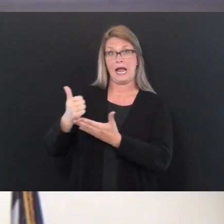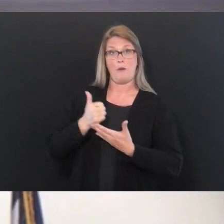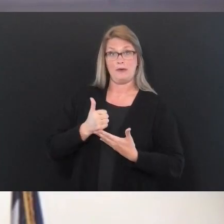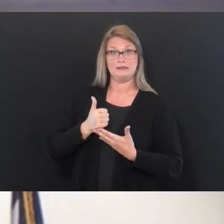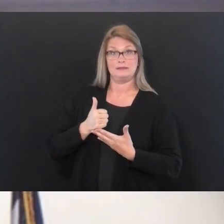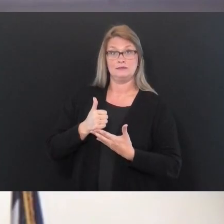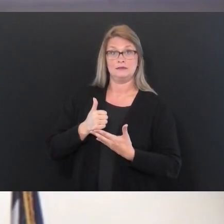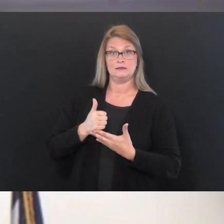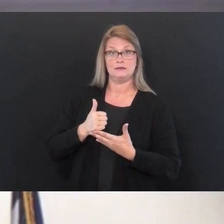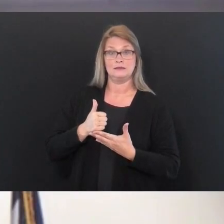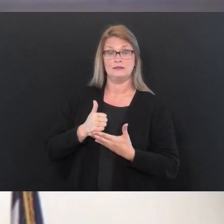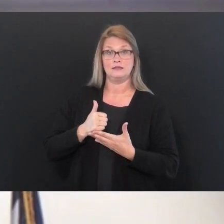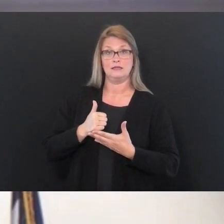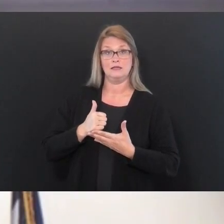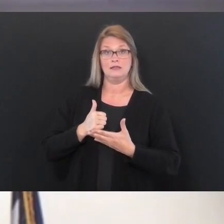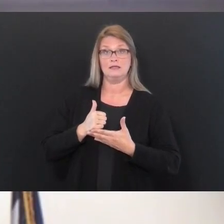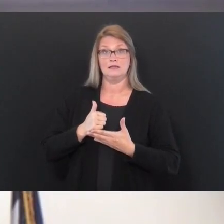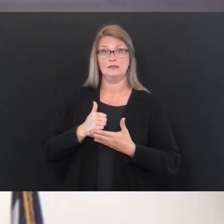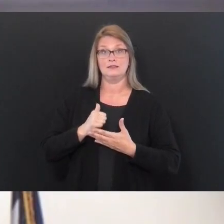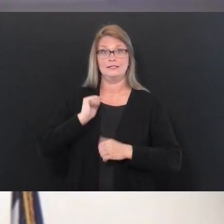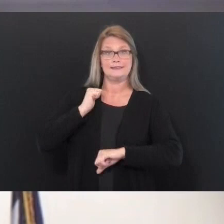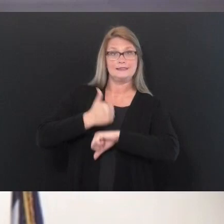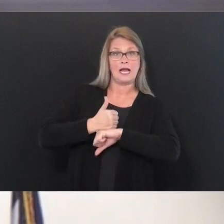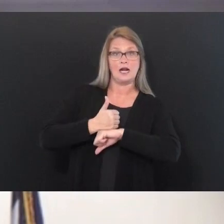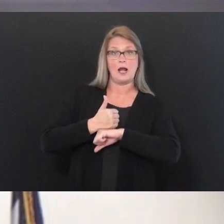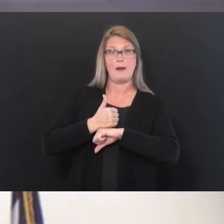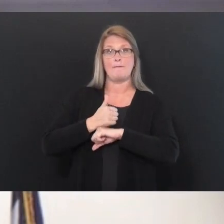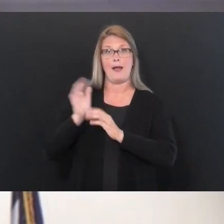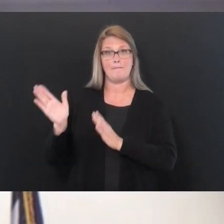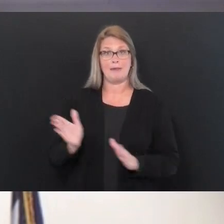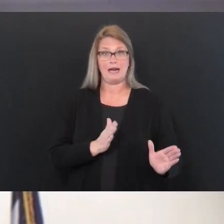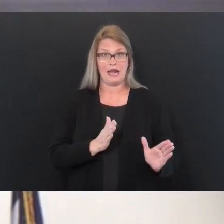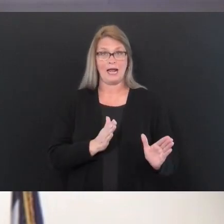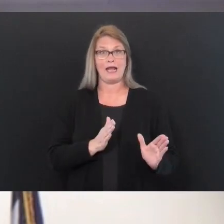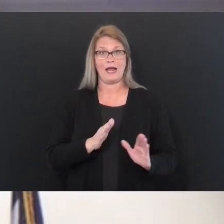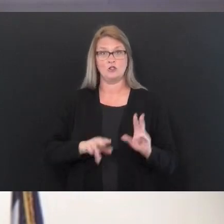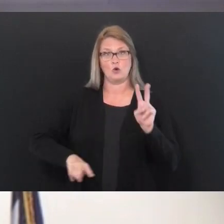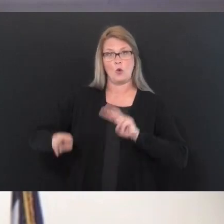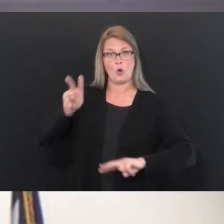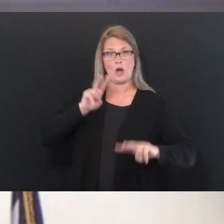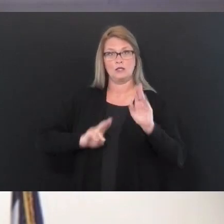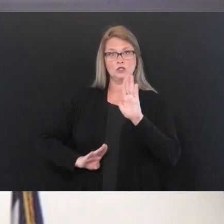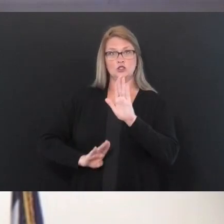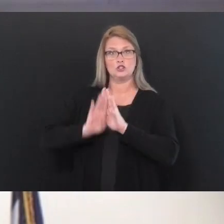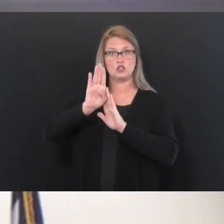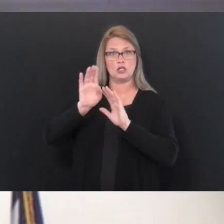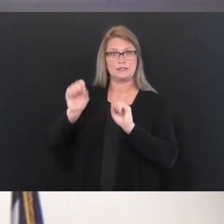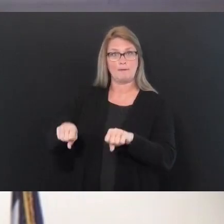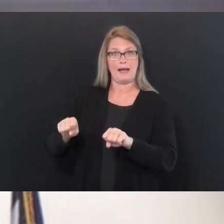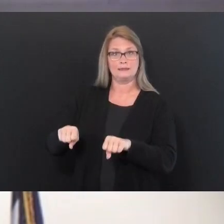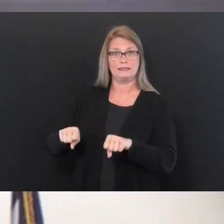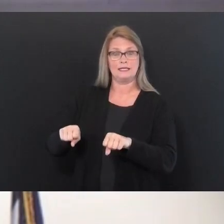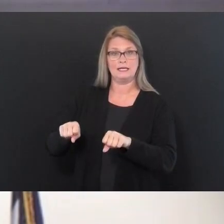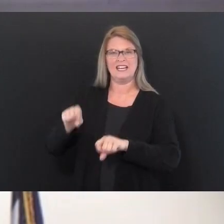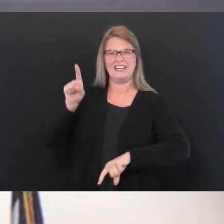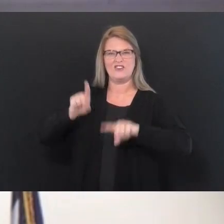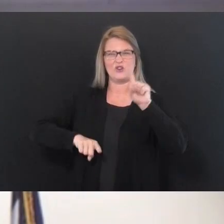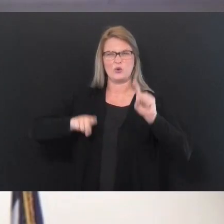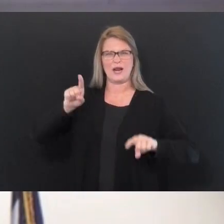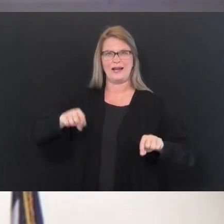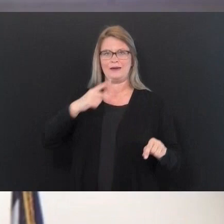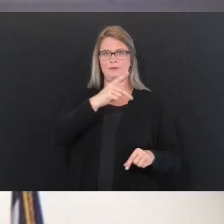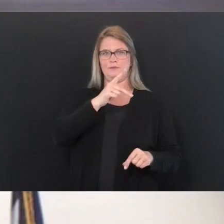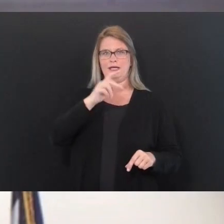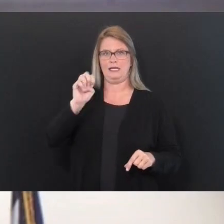put together a modeling plan to look at surge capacity in a variety of PPE